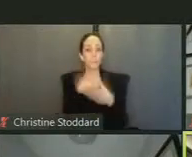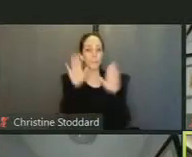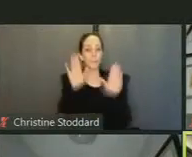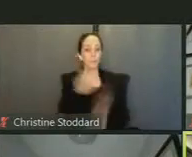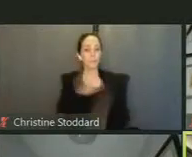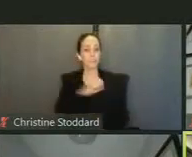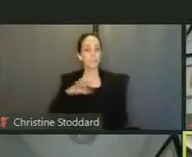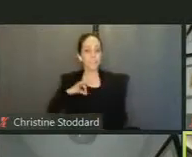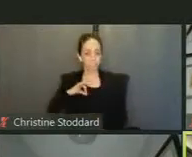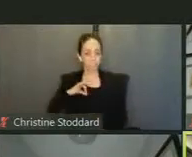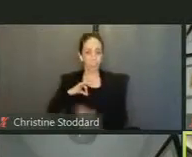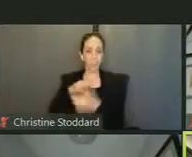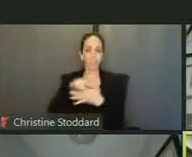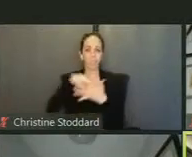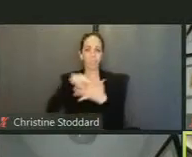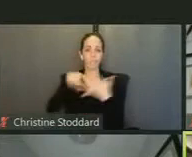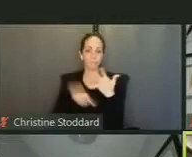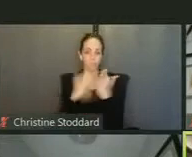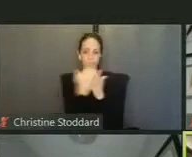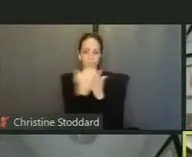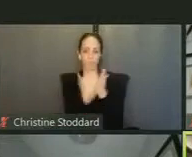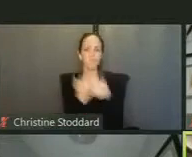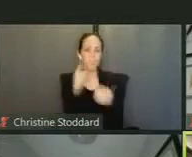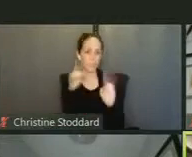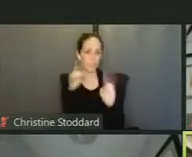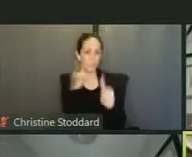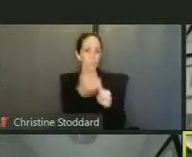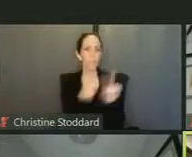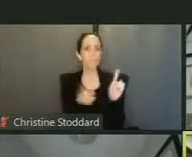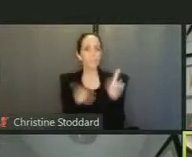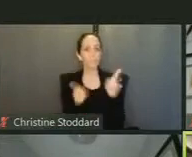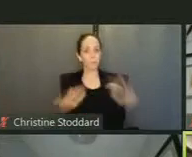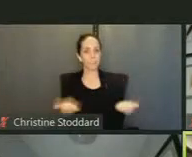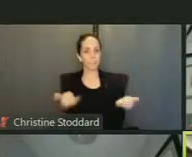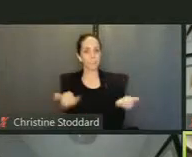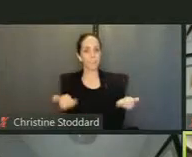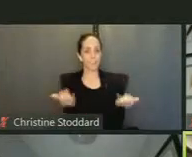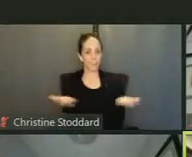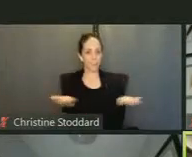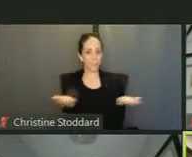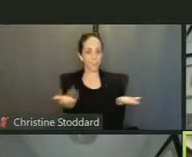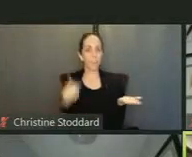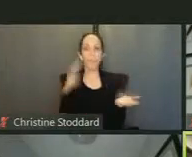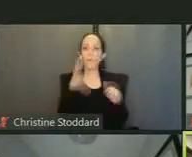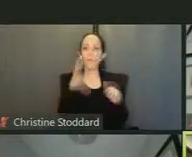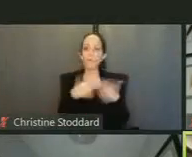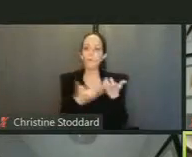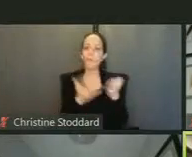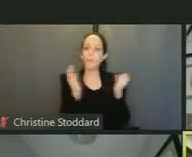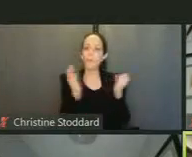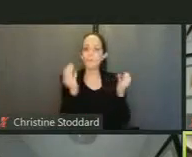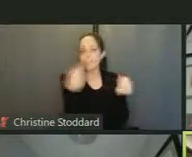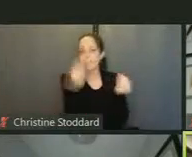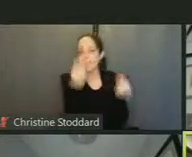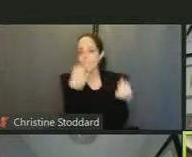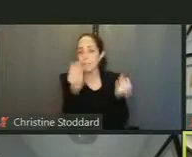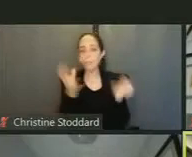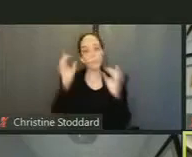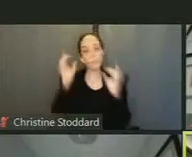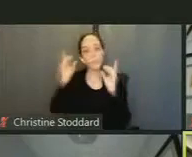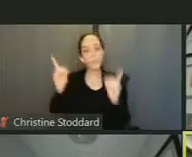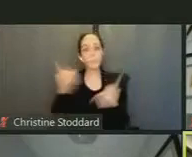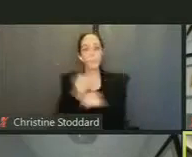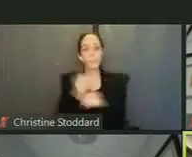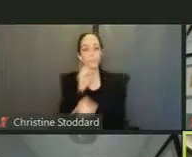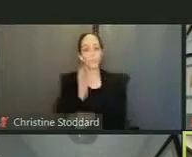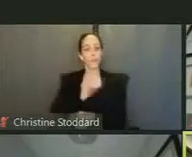Director Guernsey and Dr. Vines, people you'll hear from tonight. And they're going to provide information and education to ensure our community